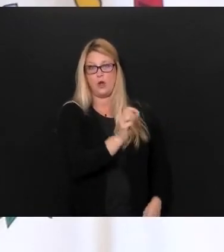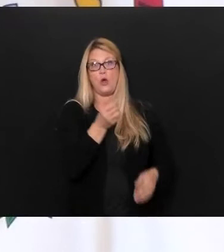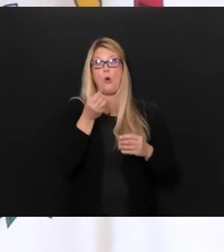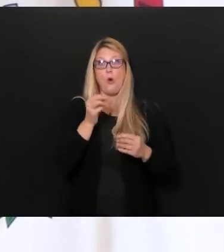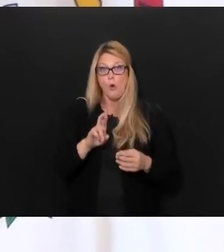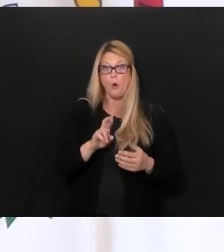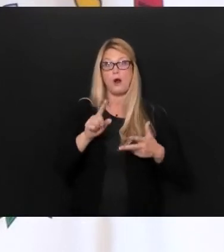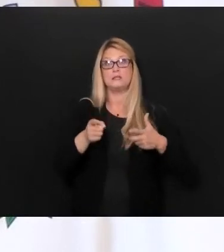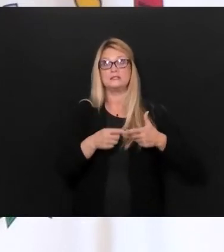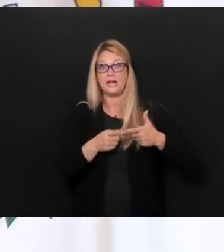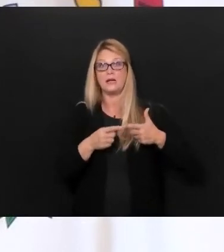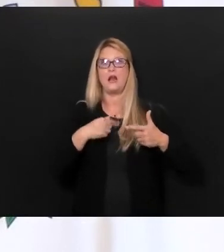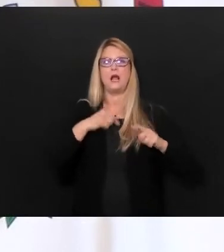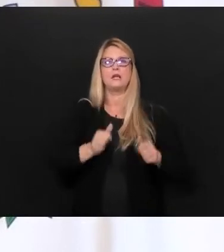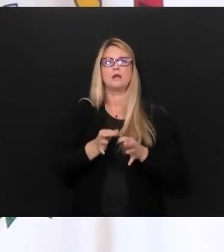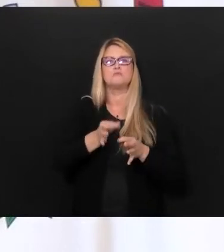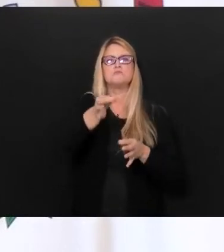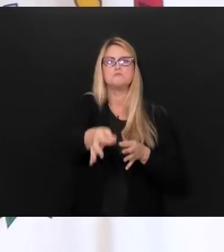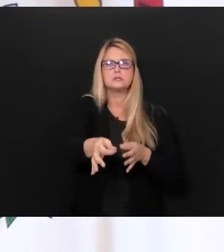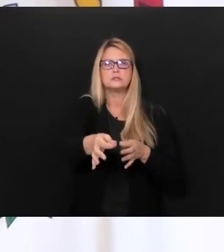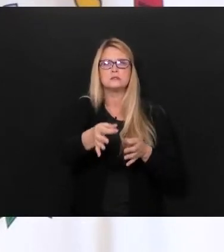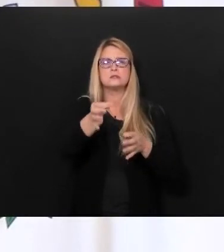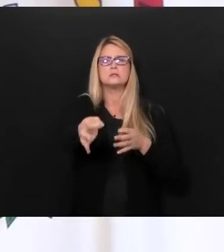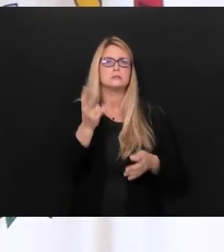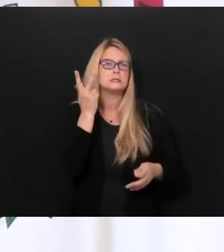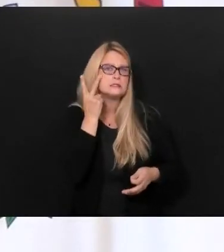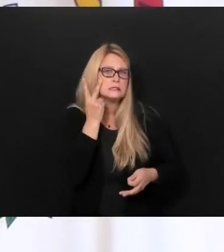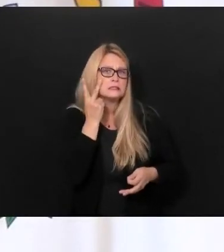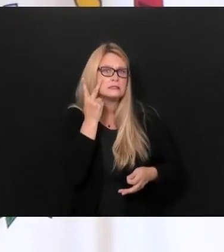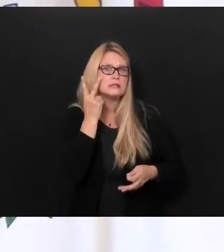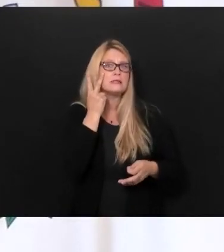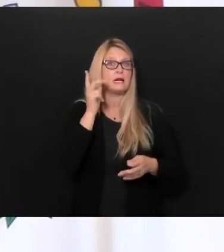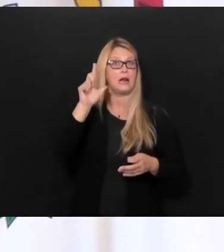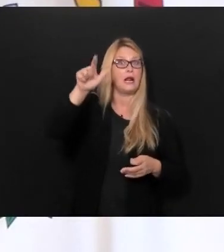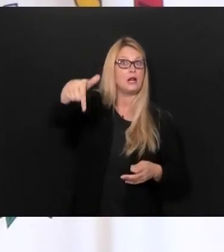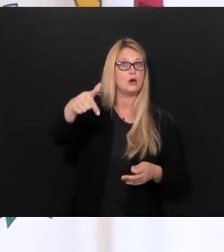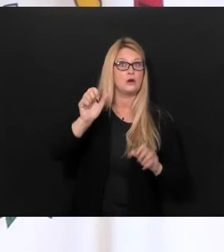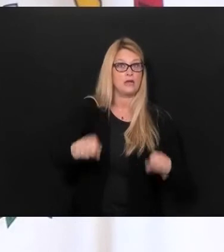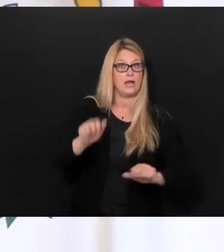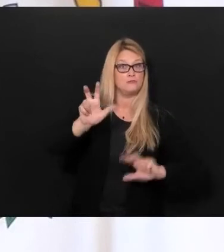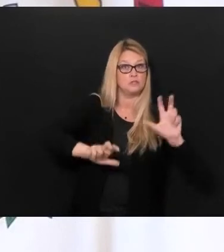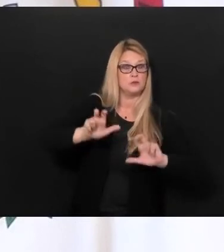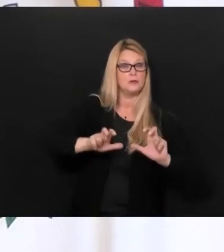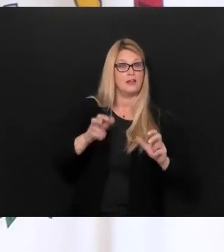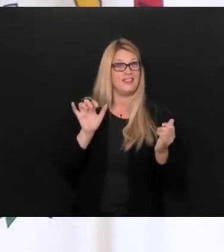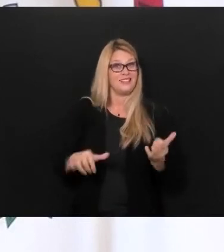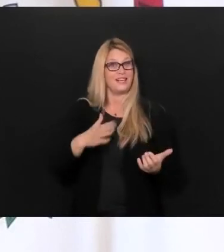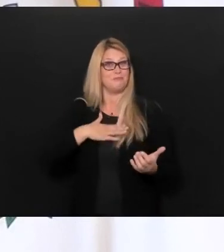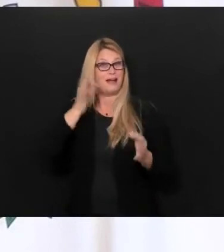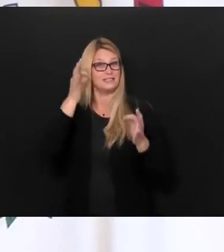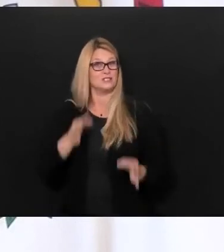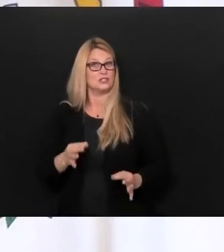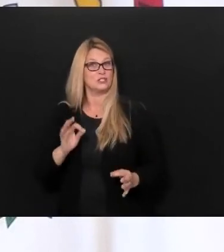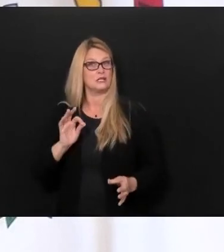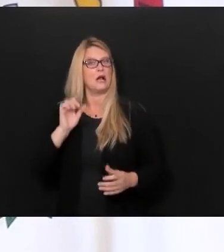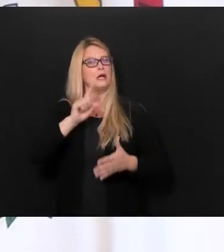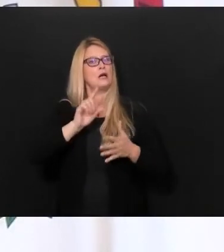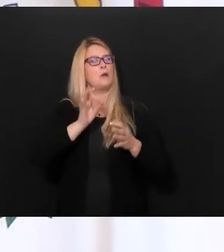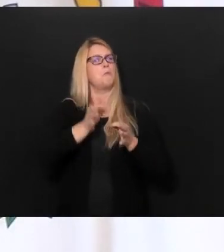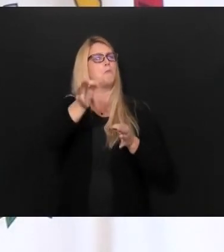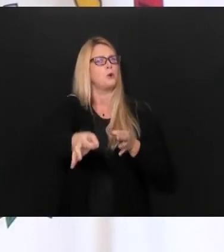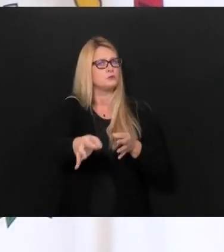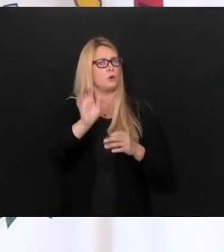this situation, we had the ability to extend. And so that's what we're doing. But I want to thank them. I want to thank them